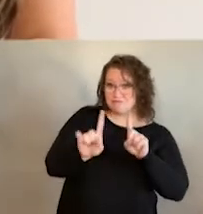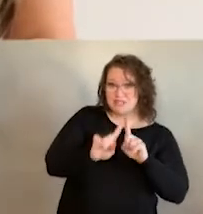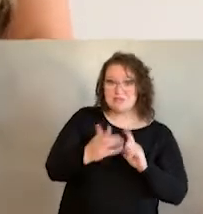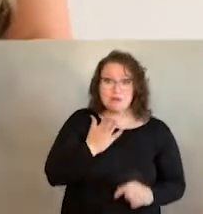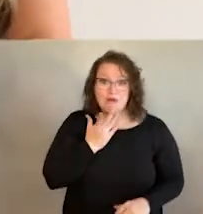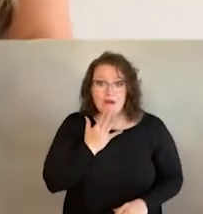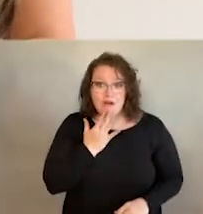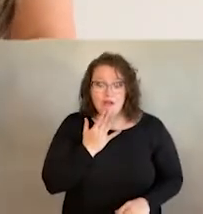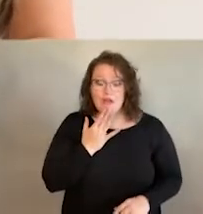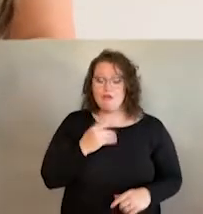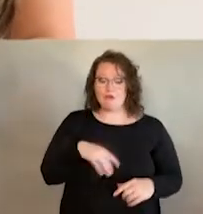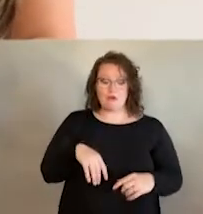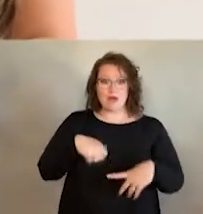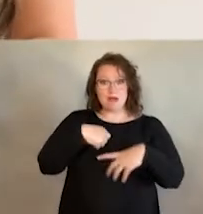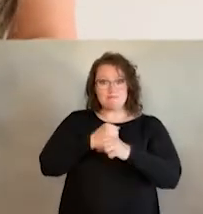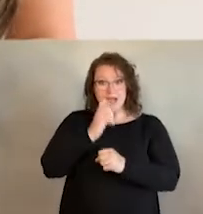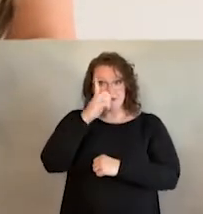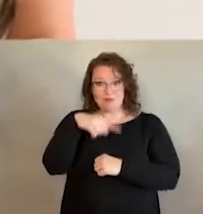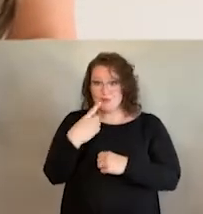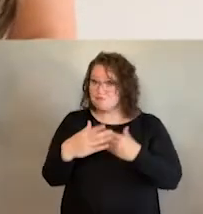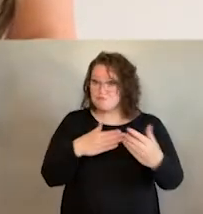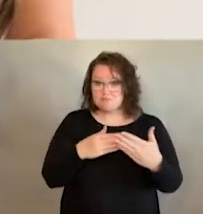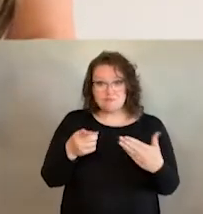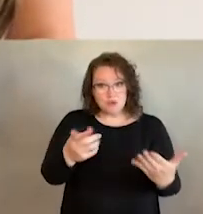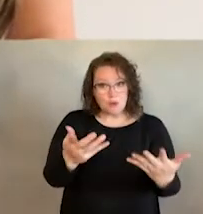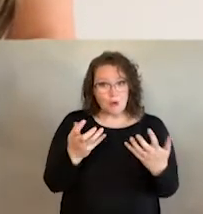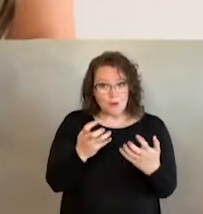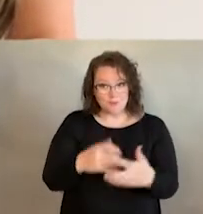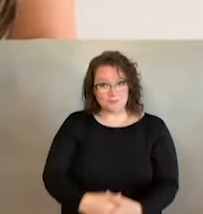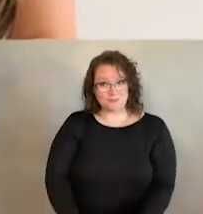colors, make it look however you want.